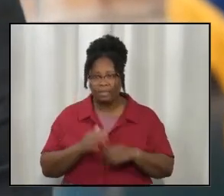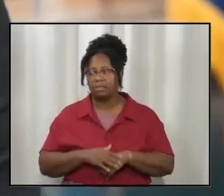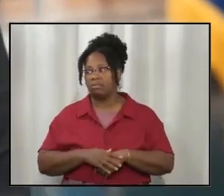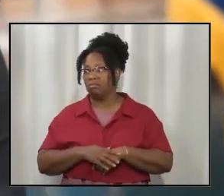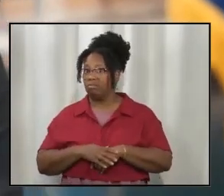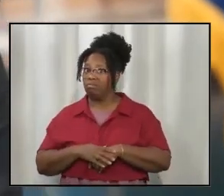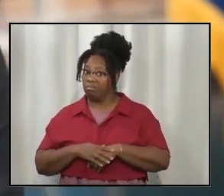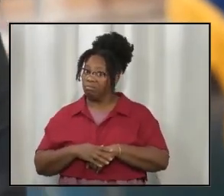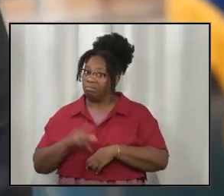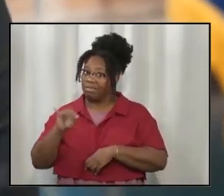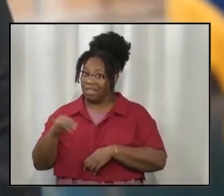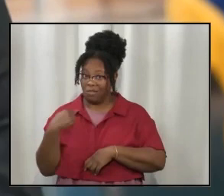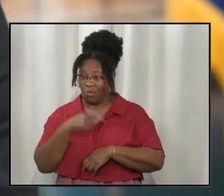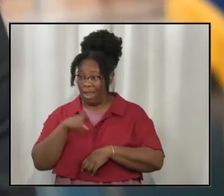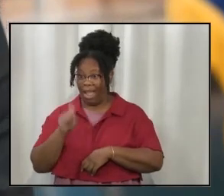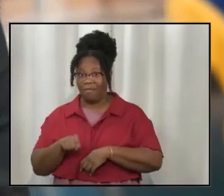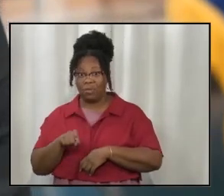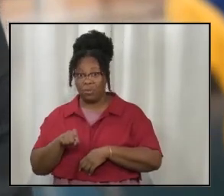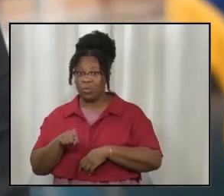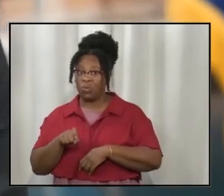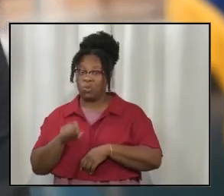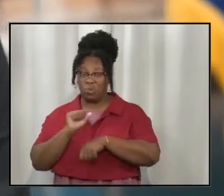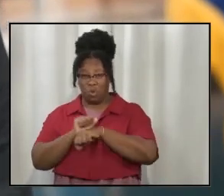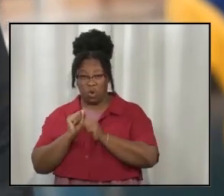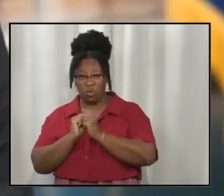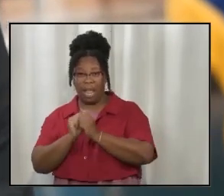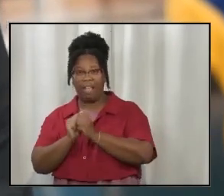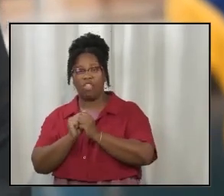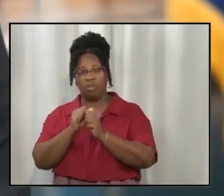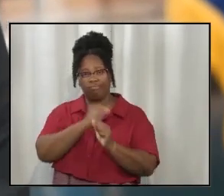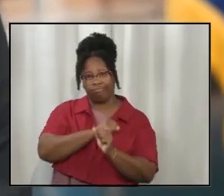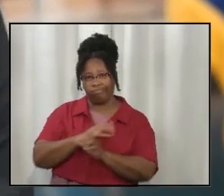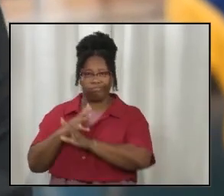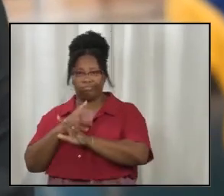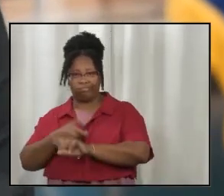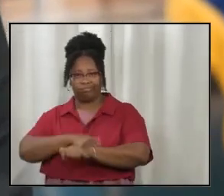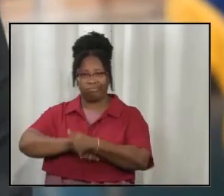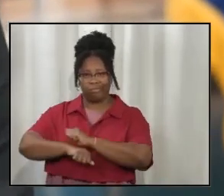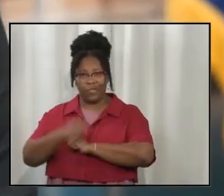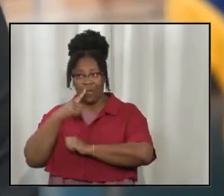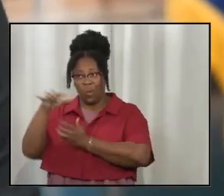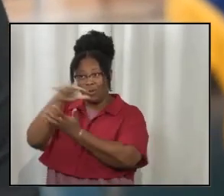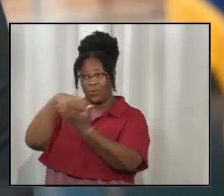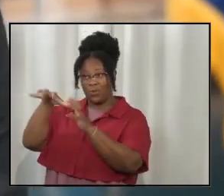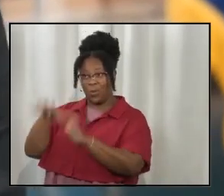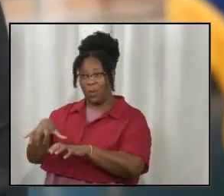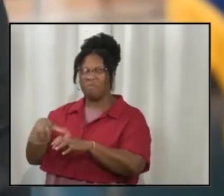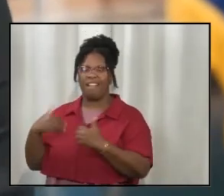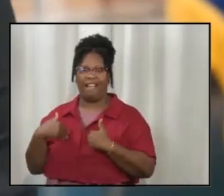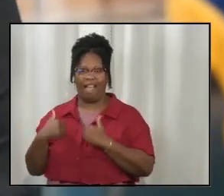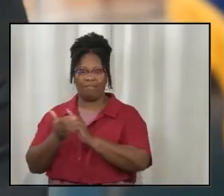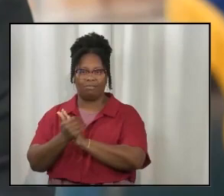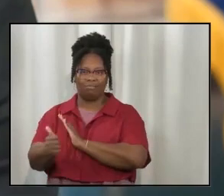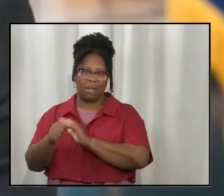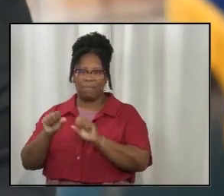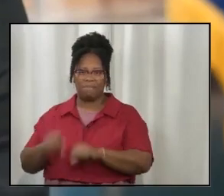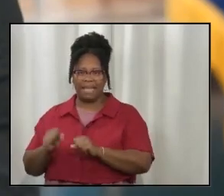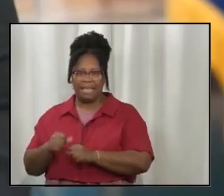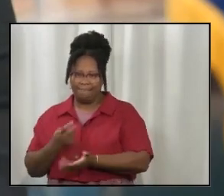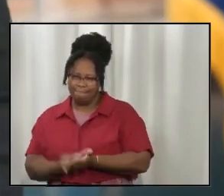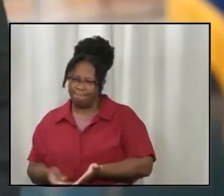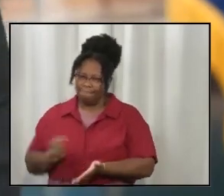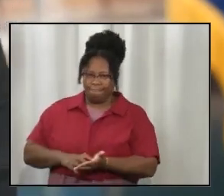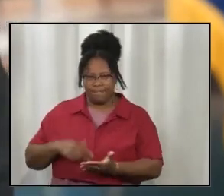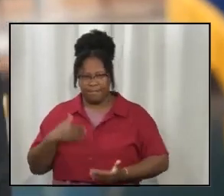we need to come together and work together to prepare our city for a storm, we have that ability and that resiliency built in. So